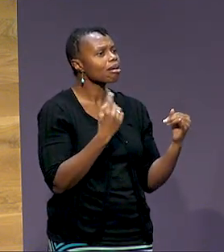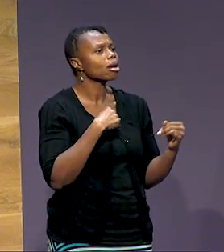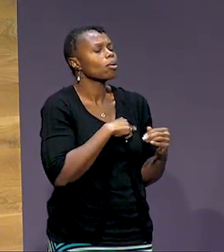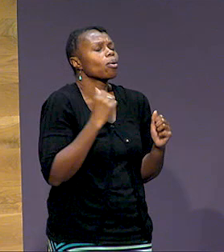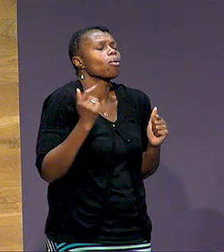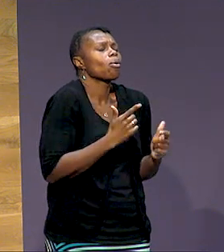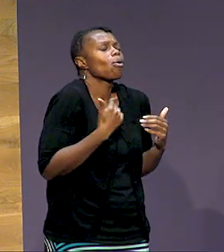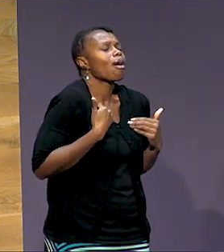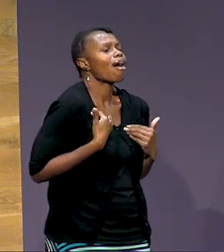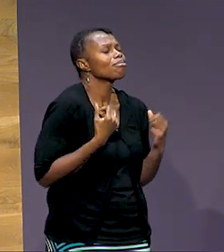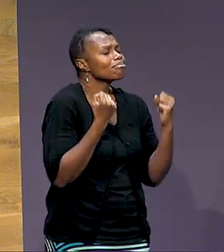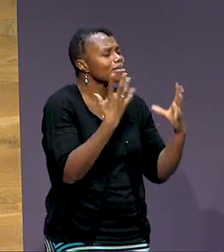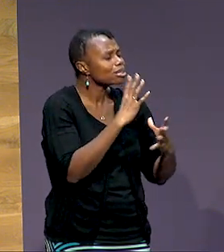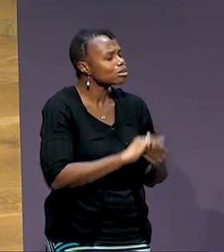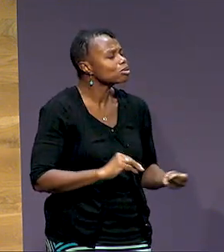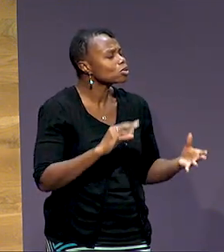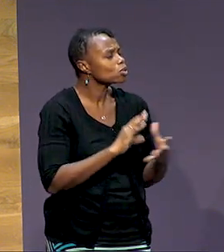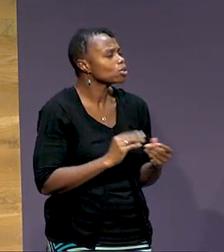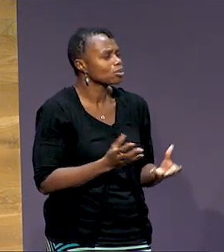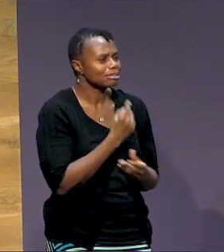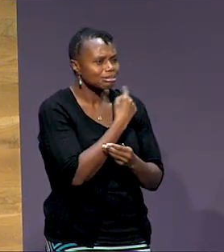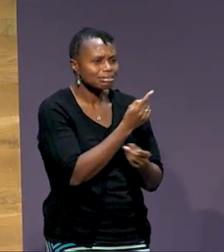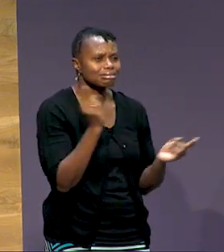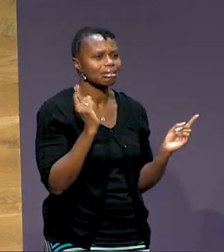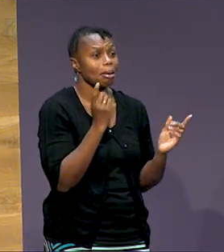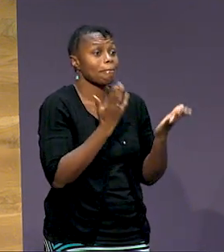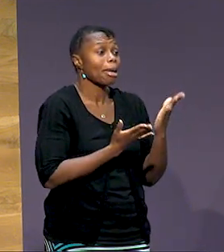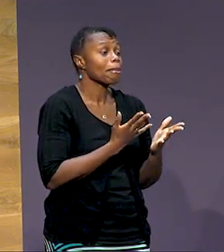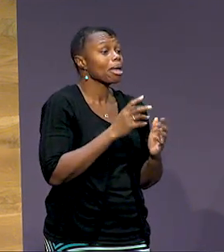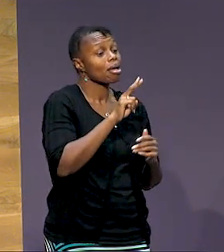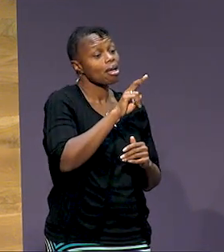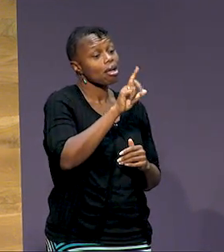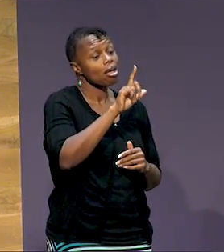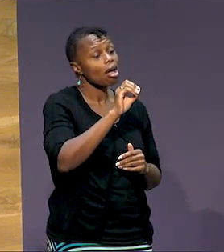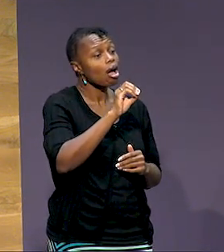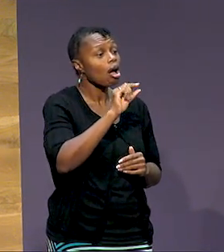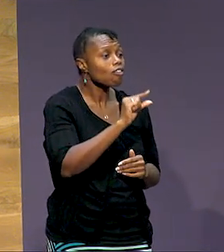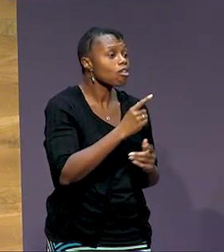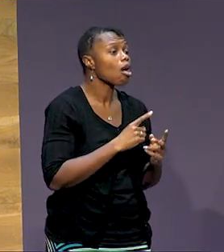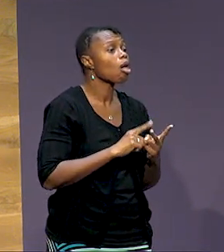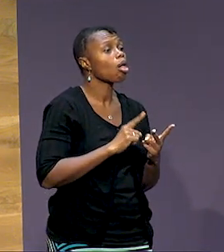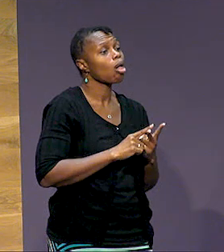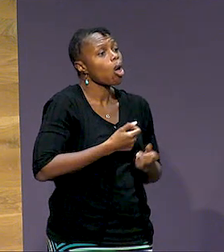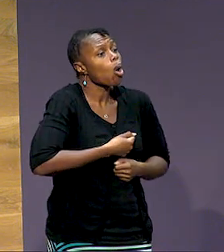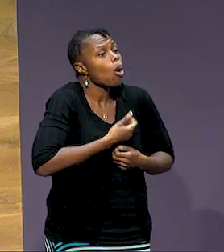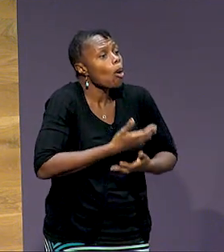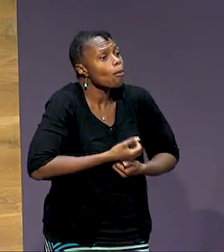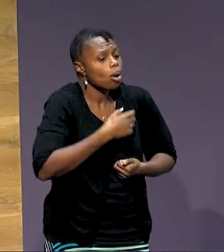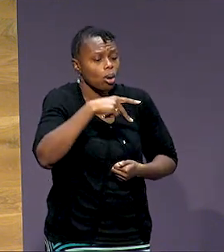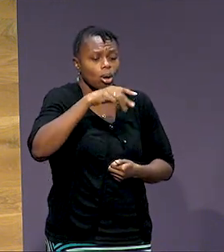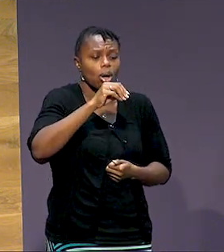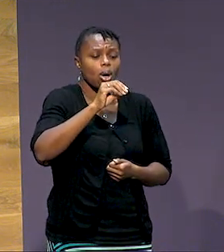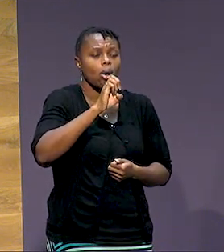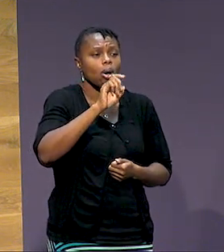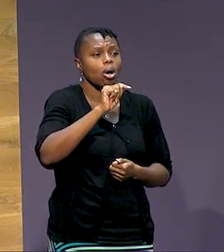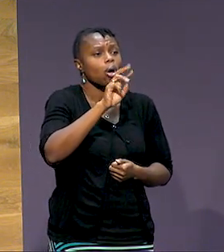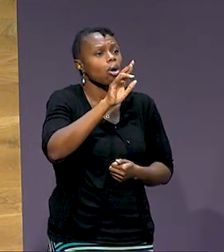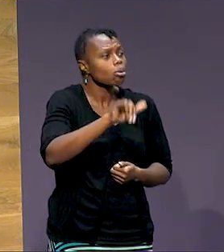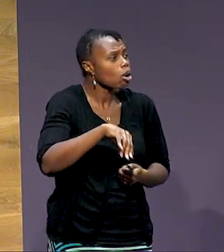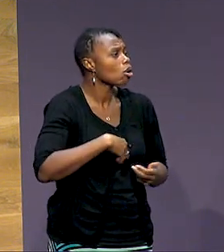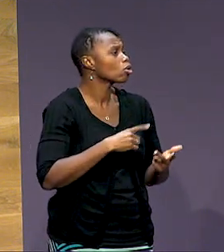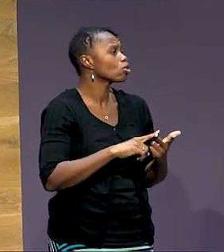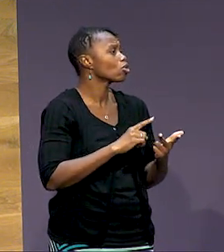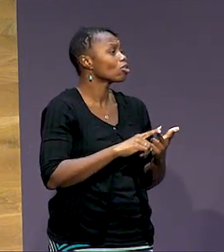ways to tell a story. It might be through vlogging, it might be through poetry, it might be through nonfiction, it might be